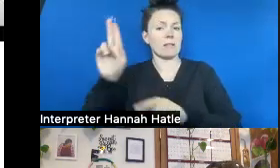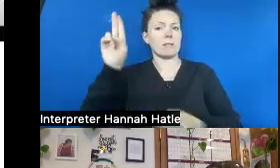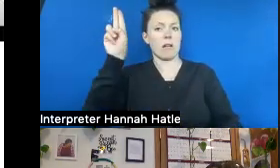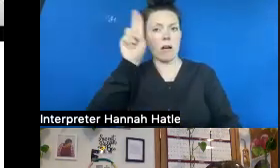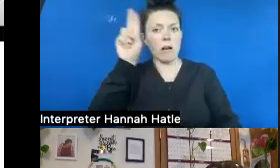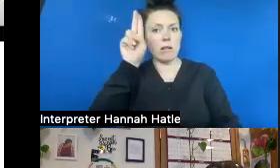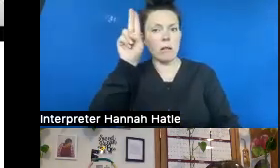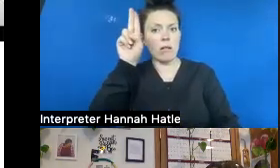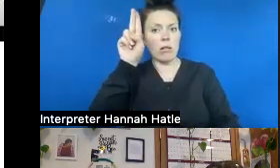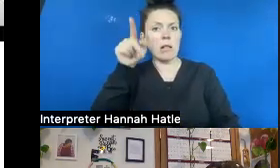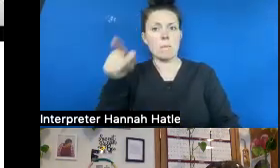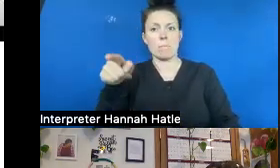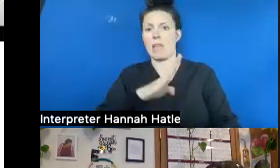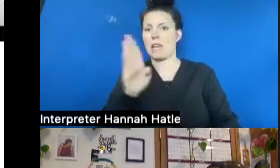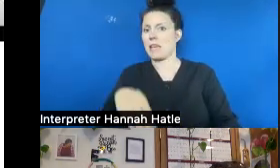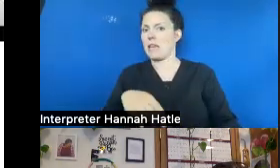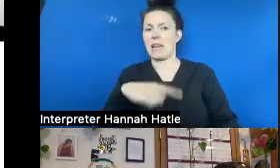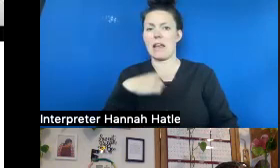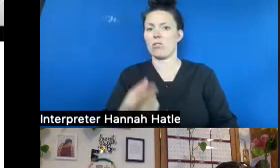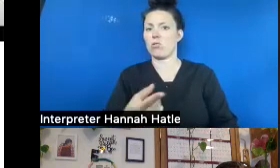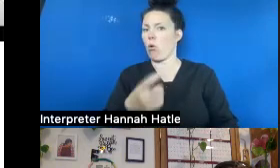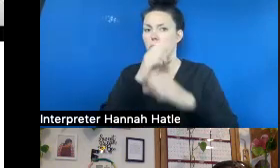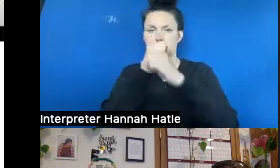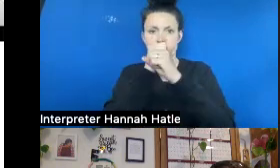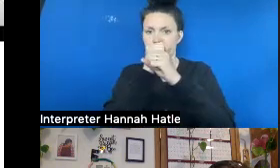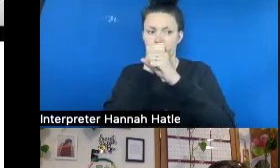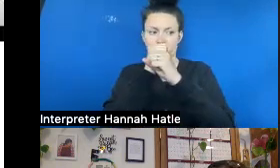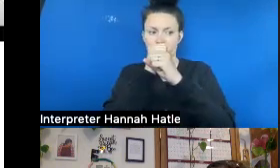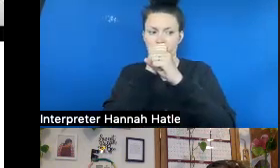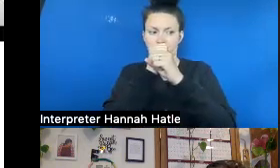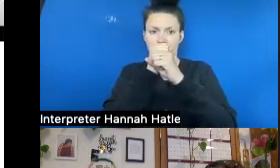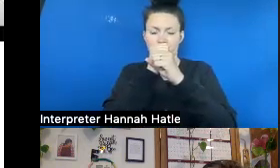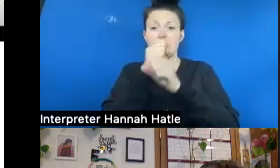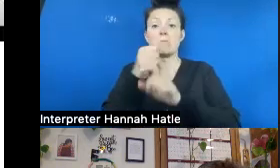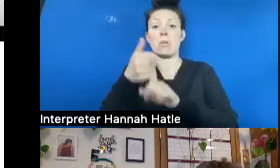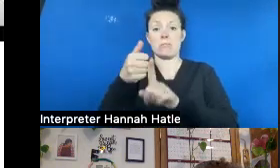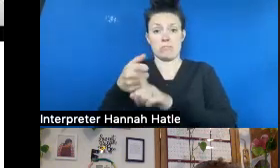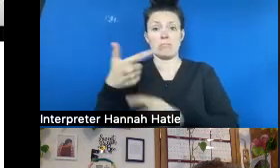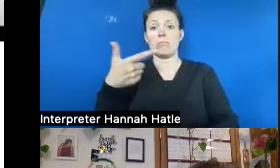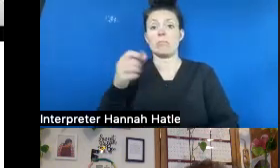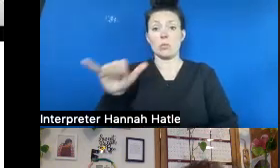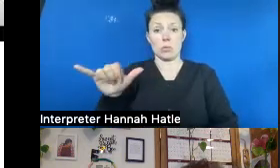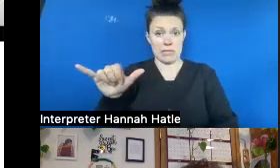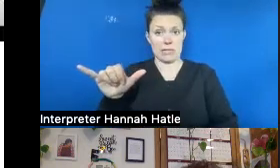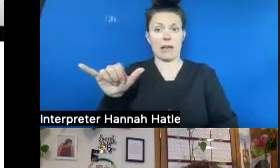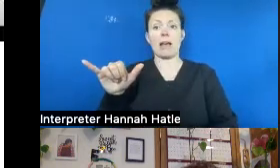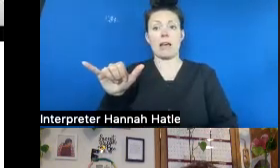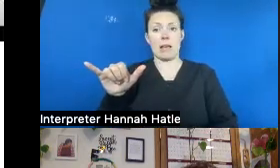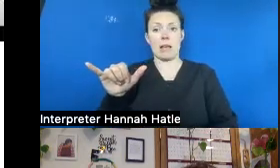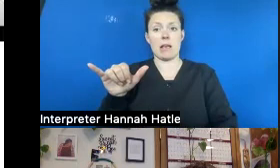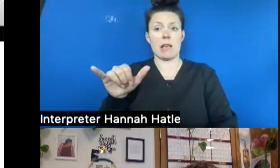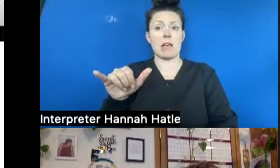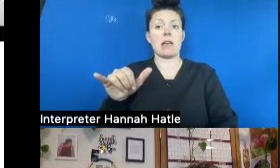he never told anybody. And that he is gay and he was a doctor